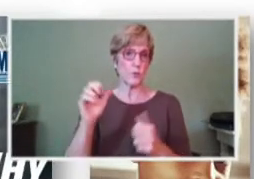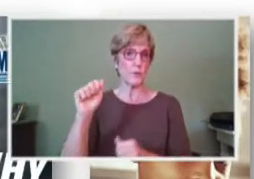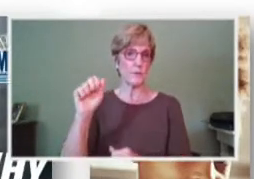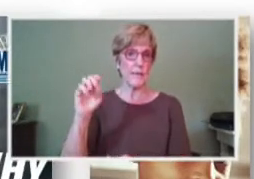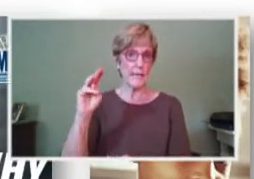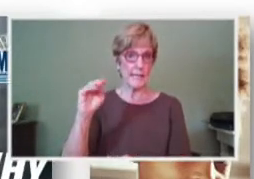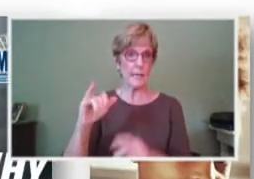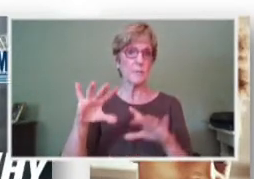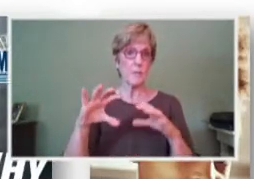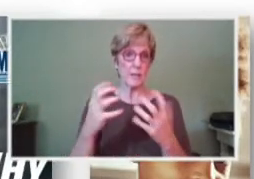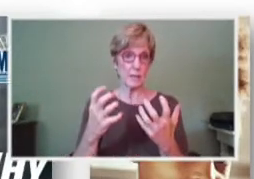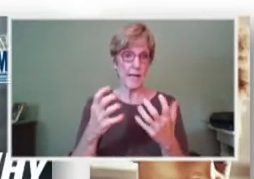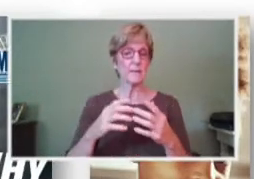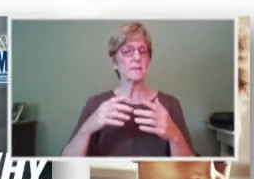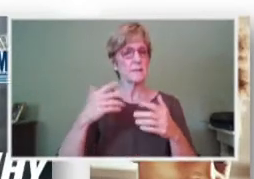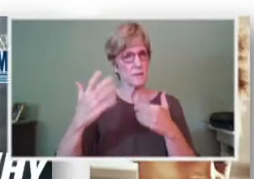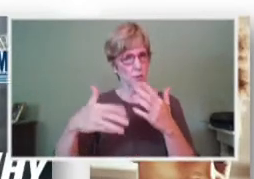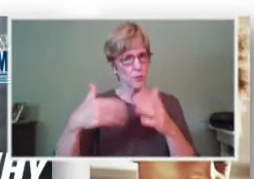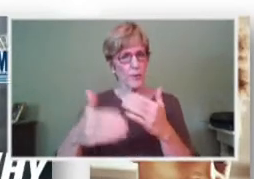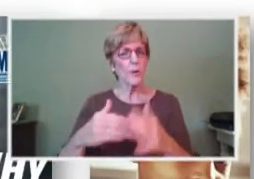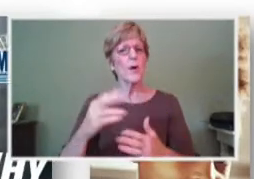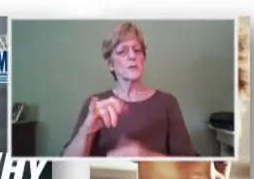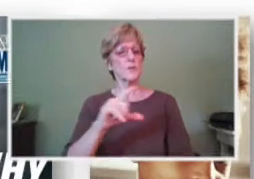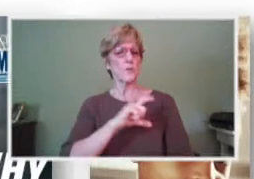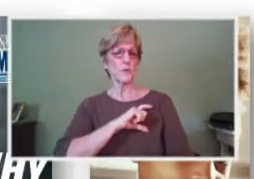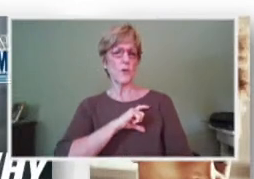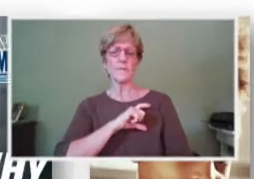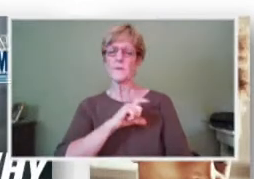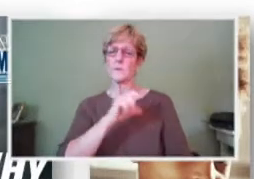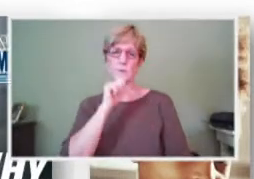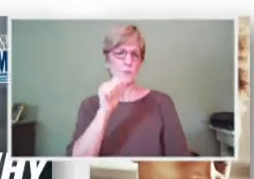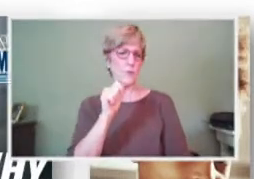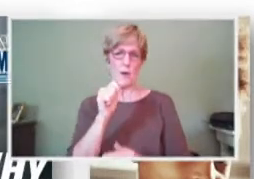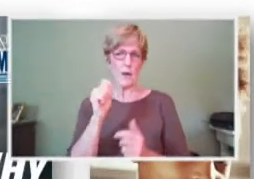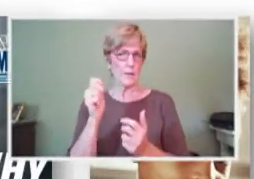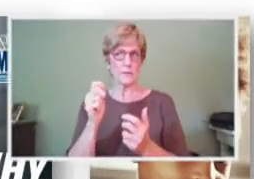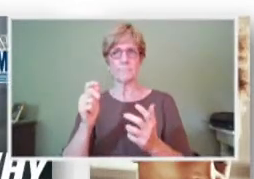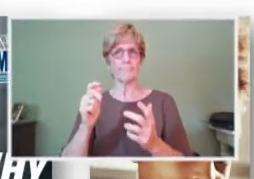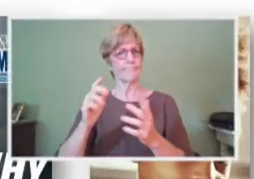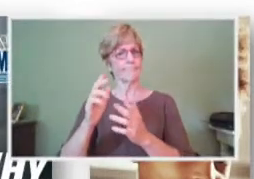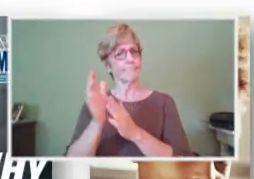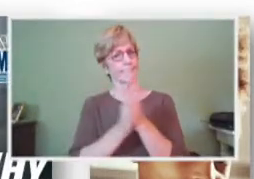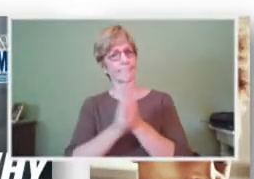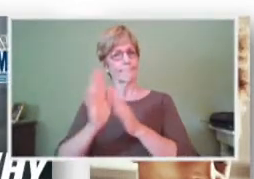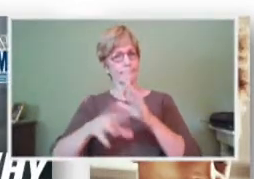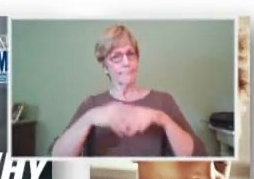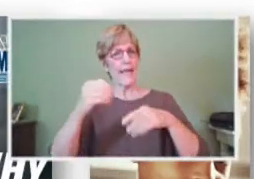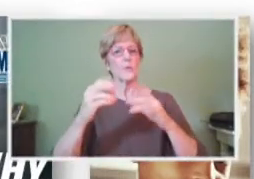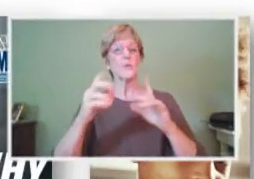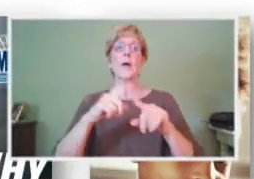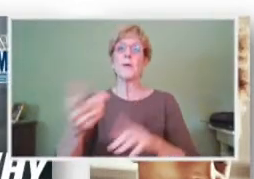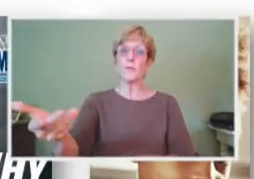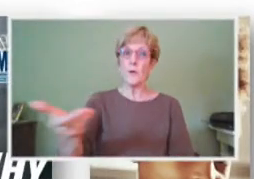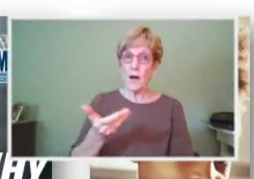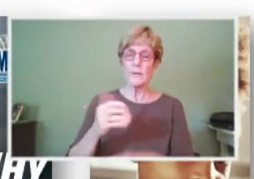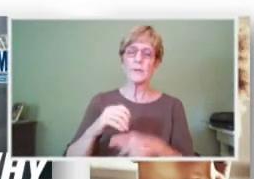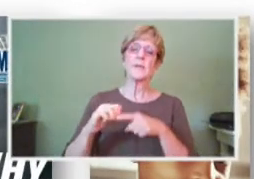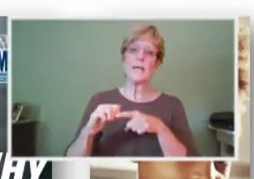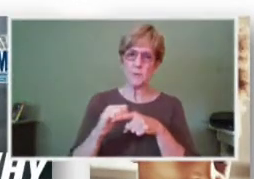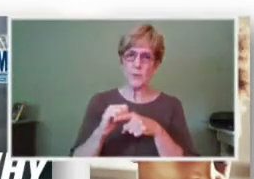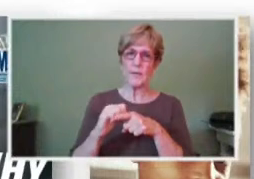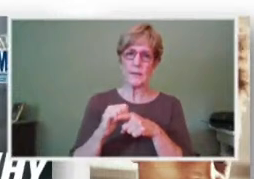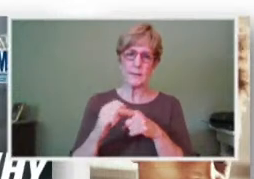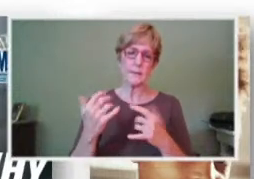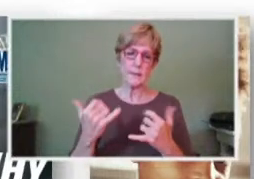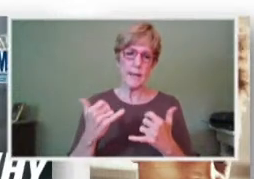in play. So those officers aren't available just yet to us, but at least we have them hired at this point going through the training